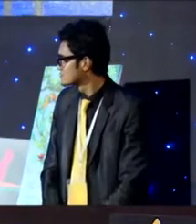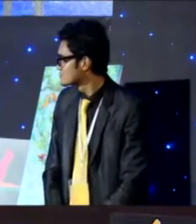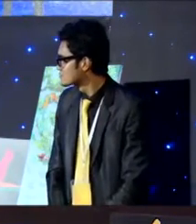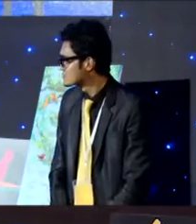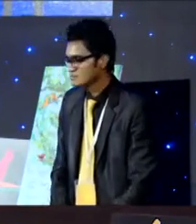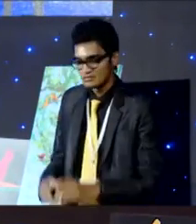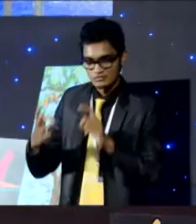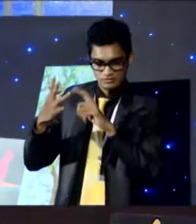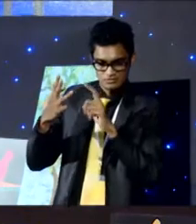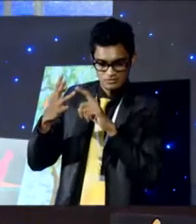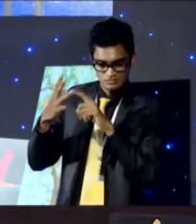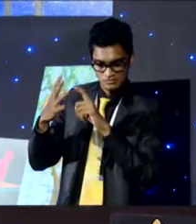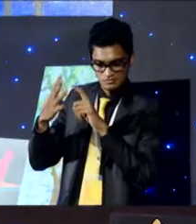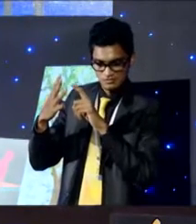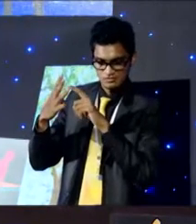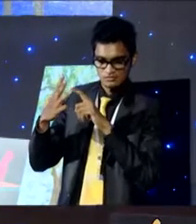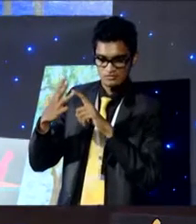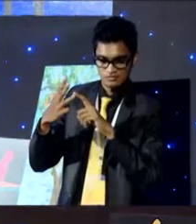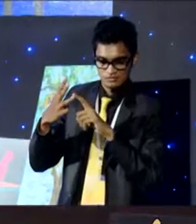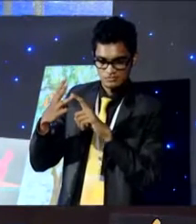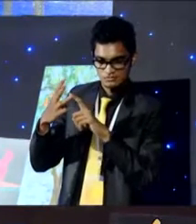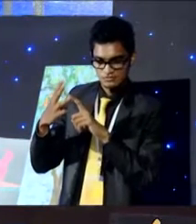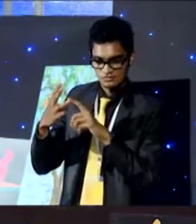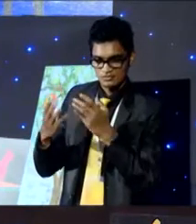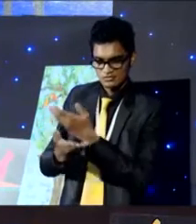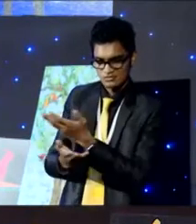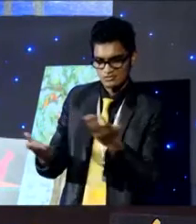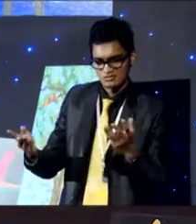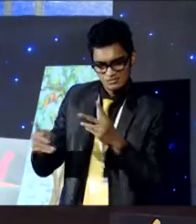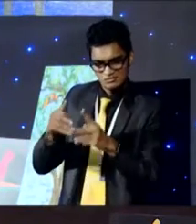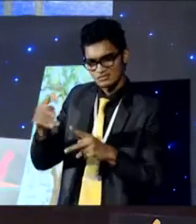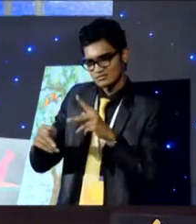the third role I would like to emphasize is the society at large.